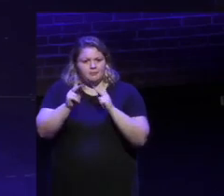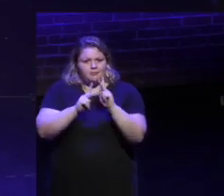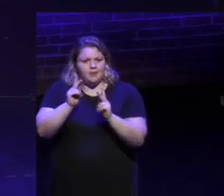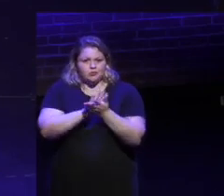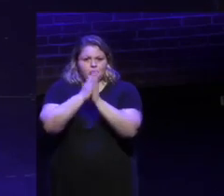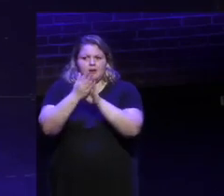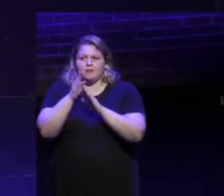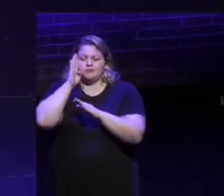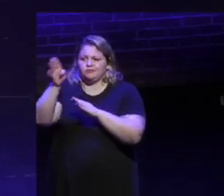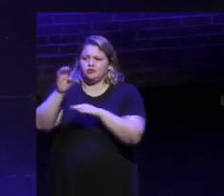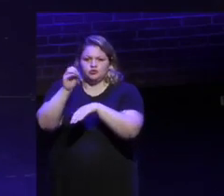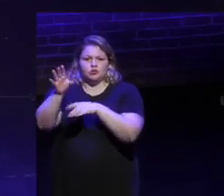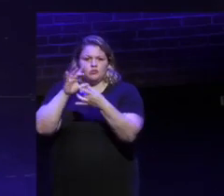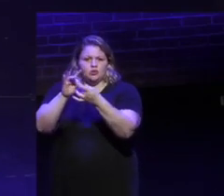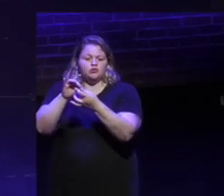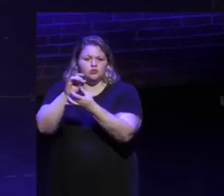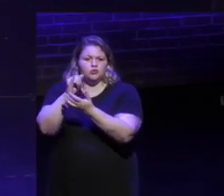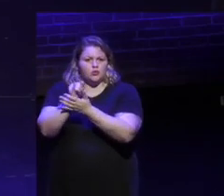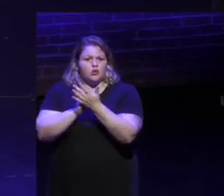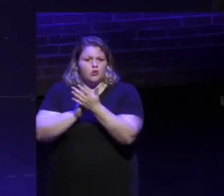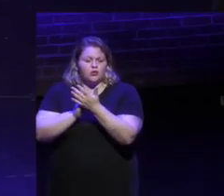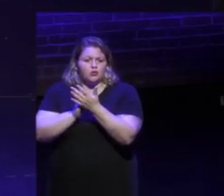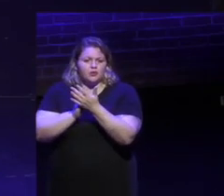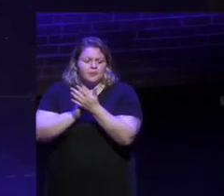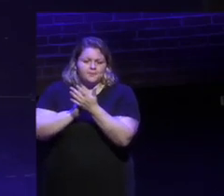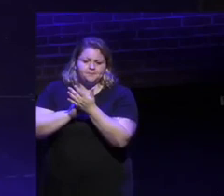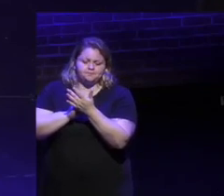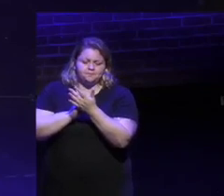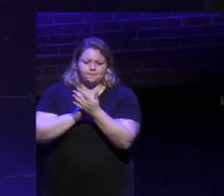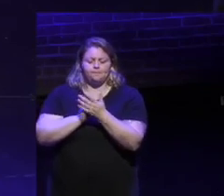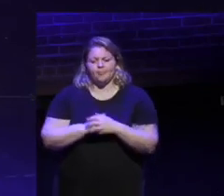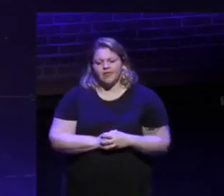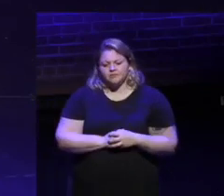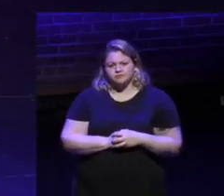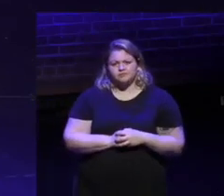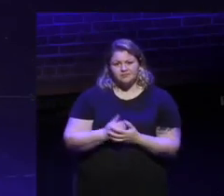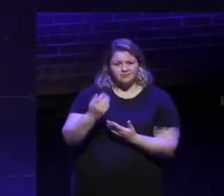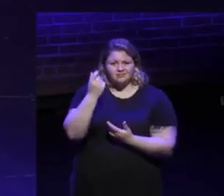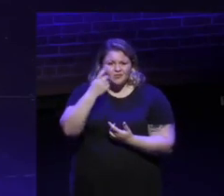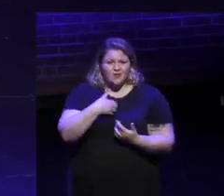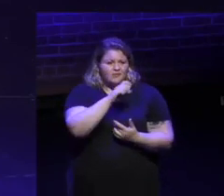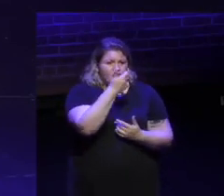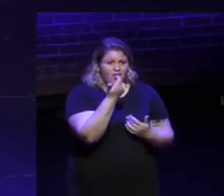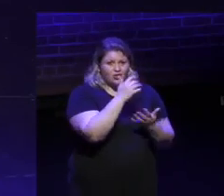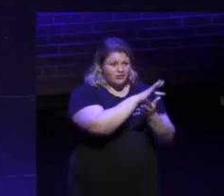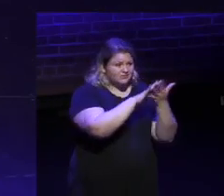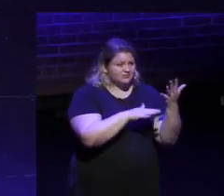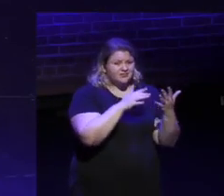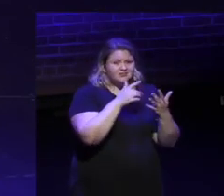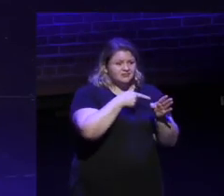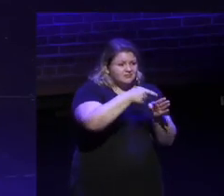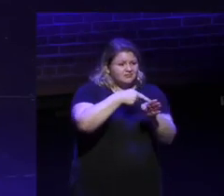This is something that would be specific within regional workforce investment boards that we have throughout all of Massachusetts. A youth summer jobs